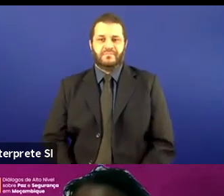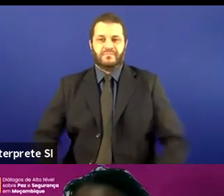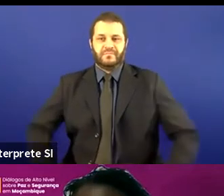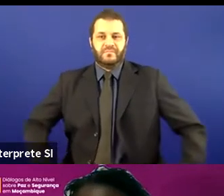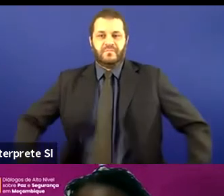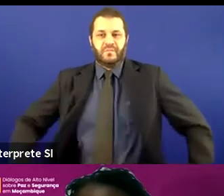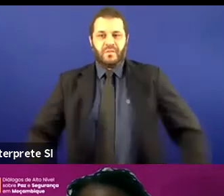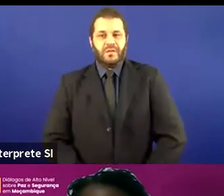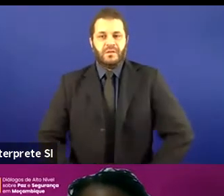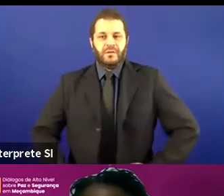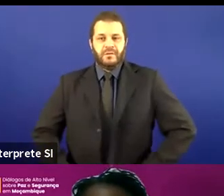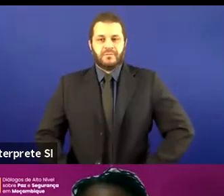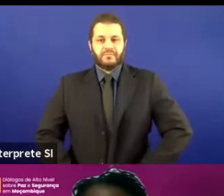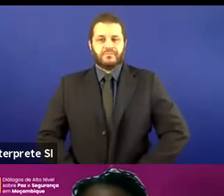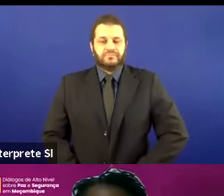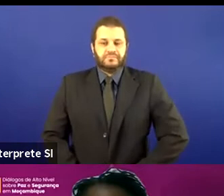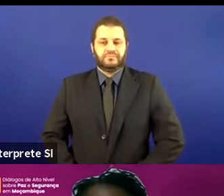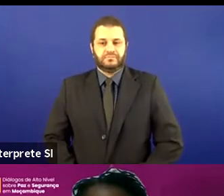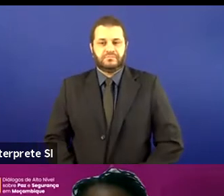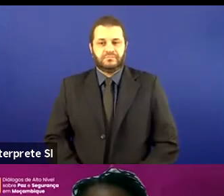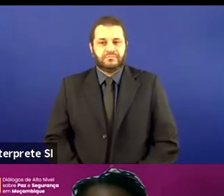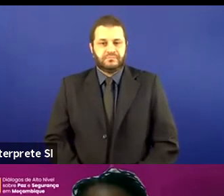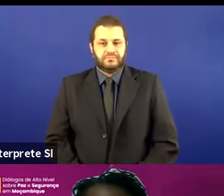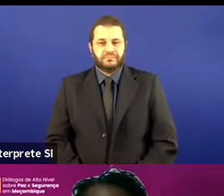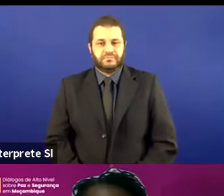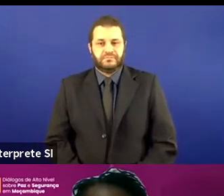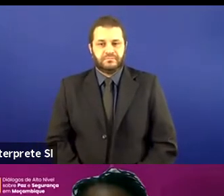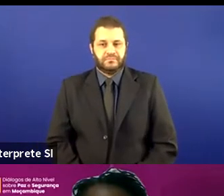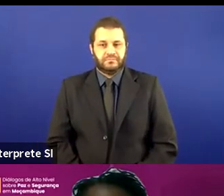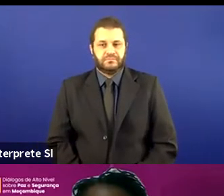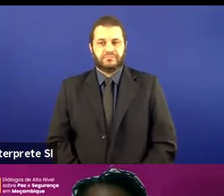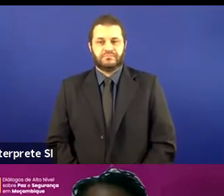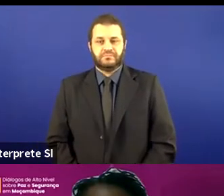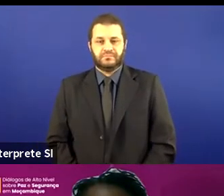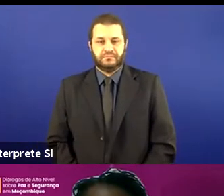Quiteria, Shannon, y nos falta Mónica, ¿no?